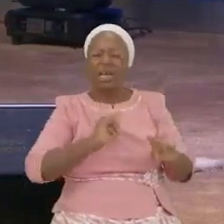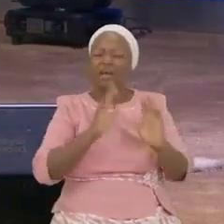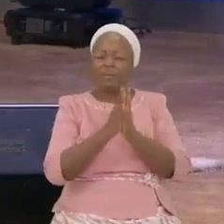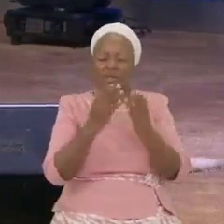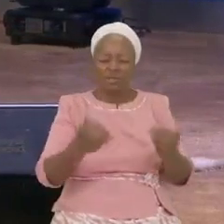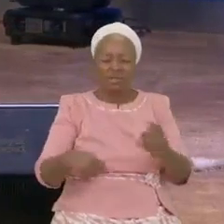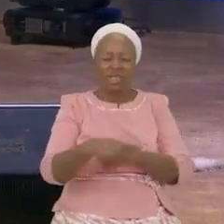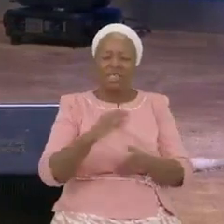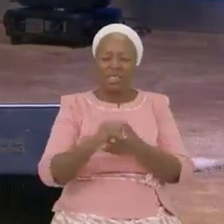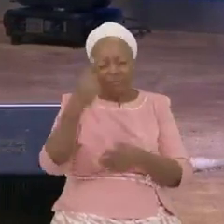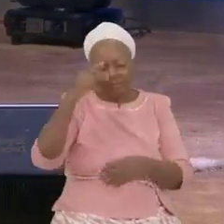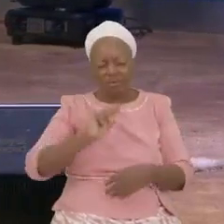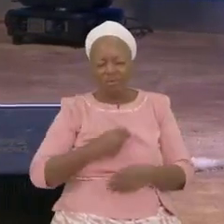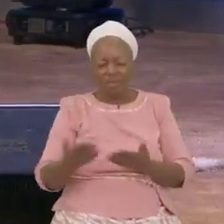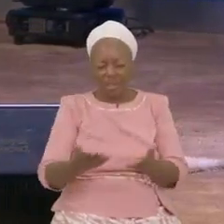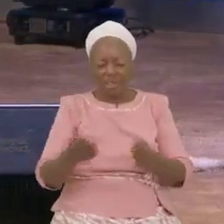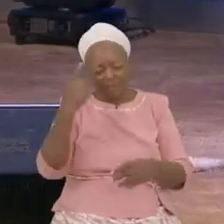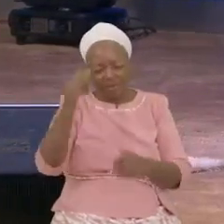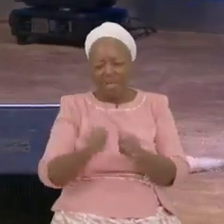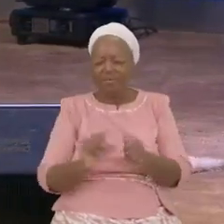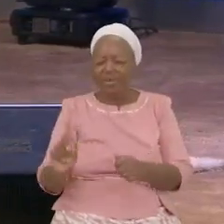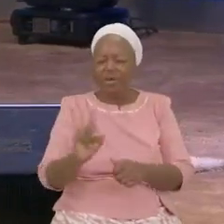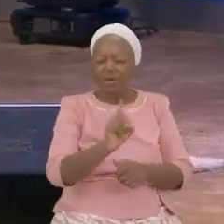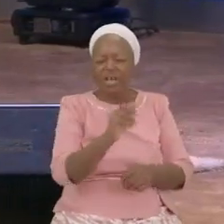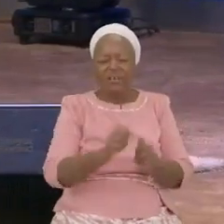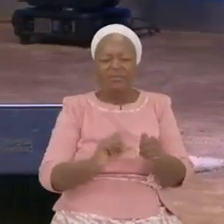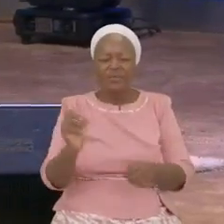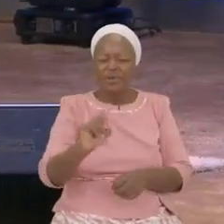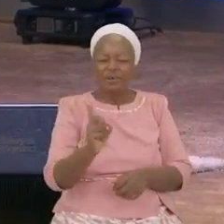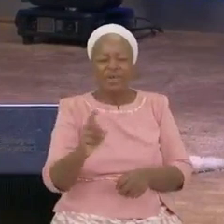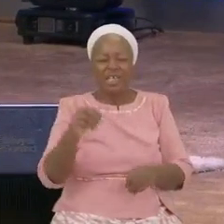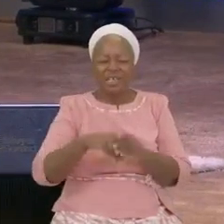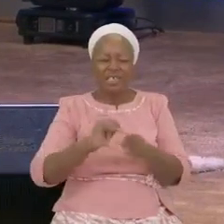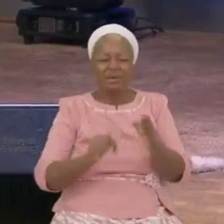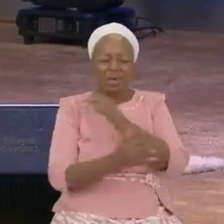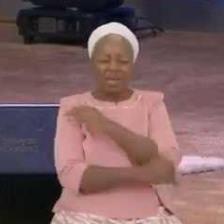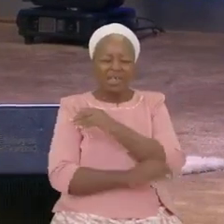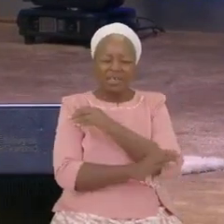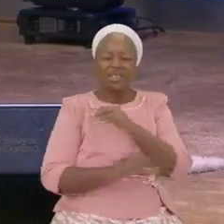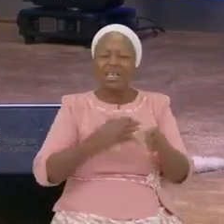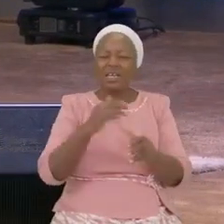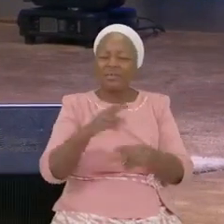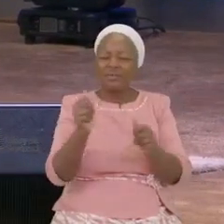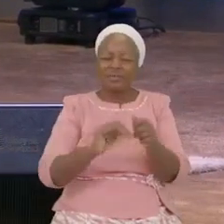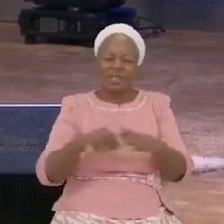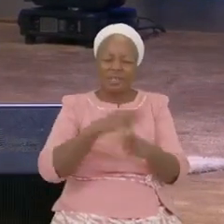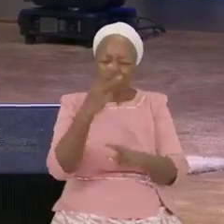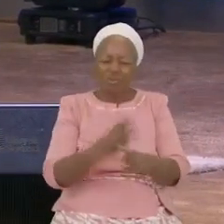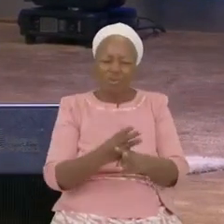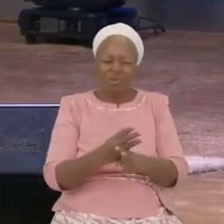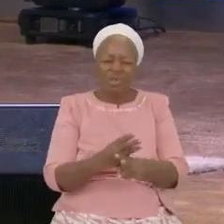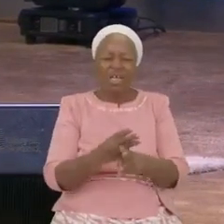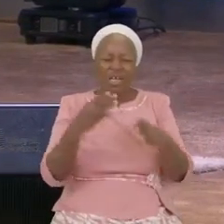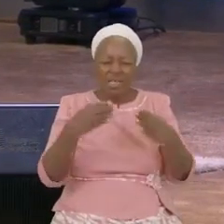today for us here, for everyone, everywhere in our country, continent, in the world, linked